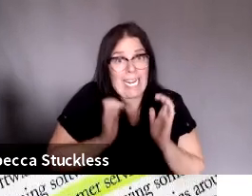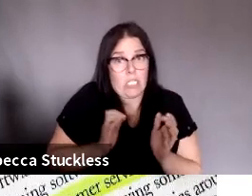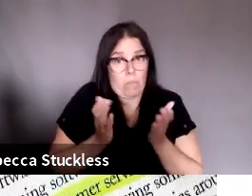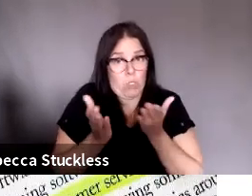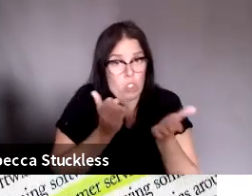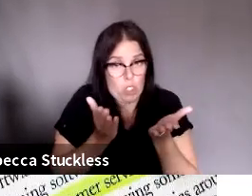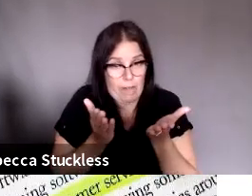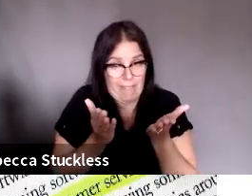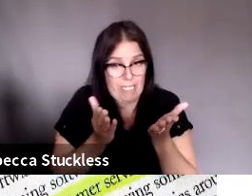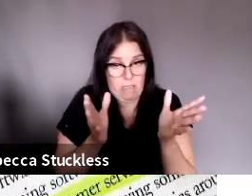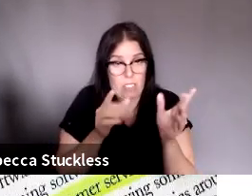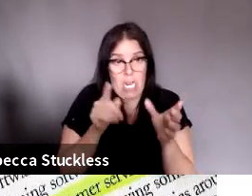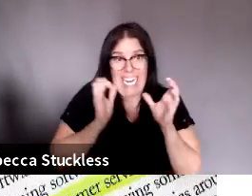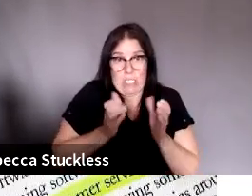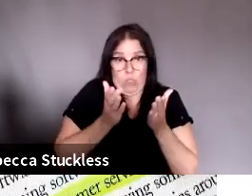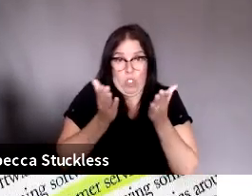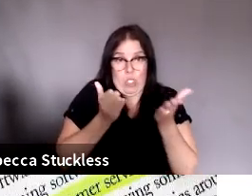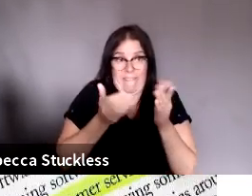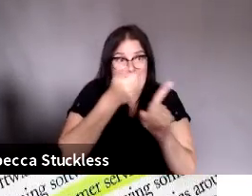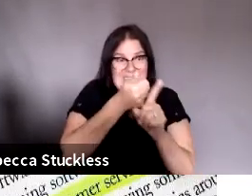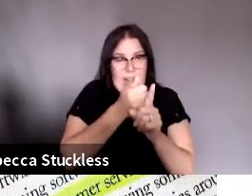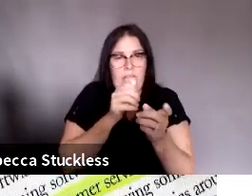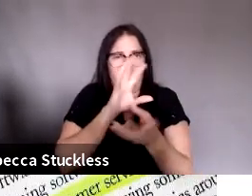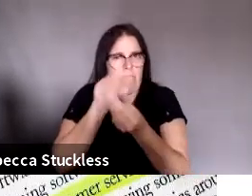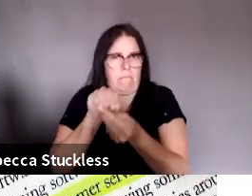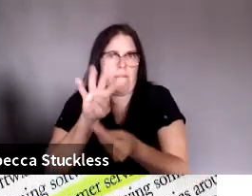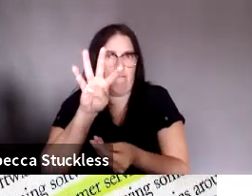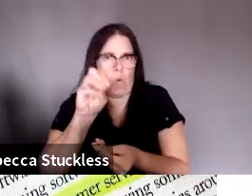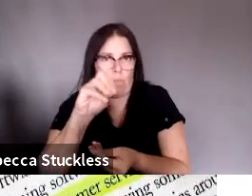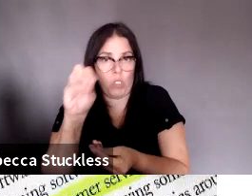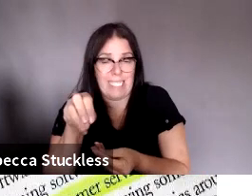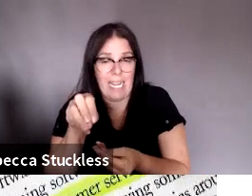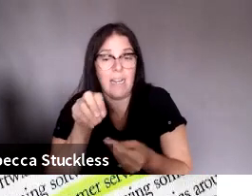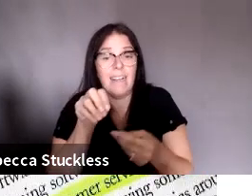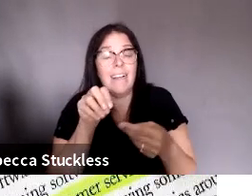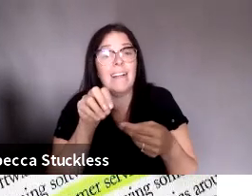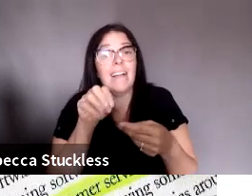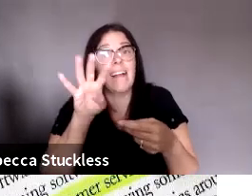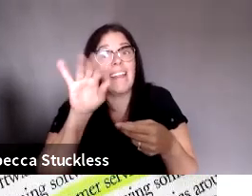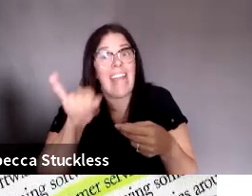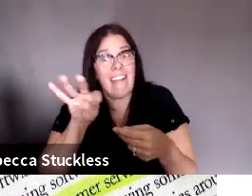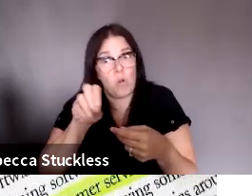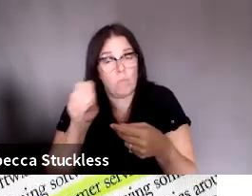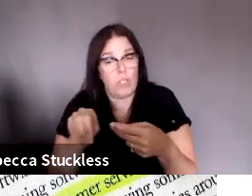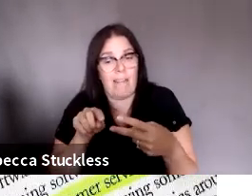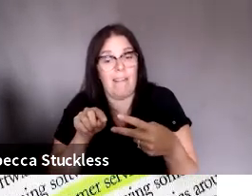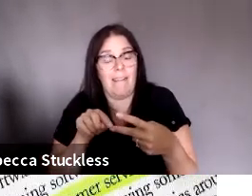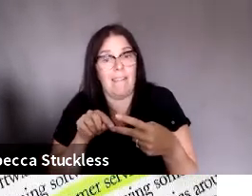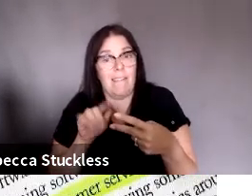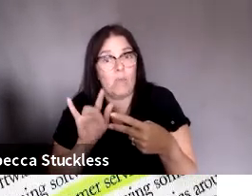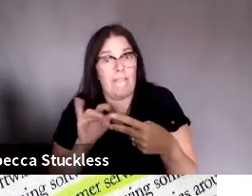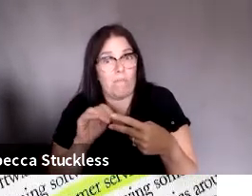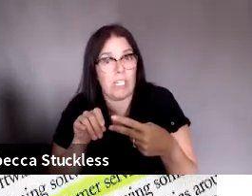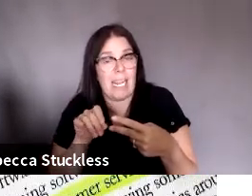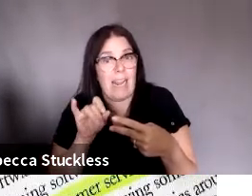for 40%, service coordination counts for 25 of the 40%, and